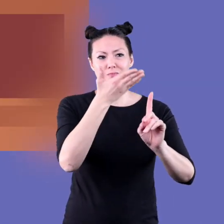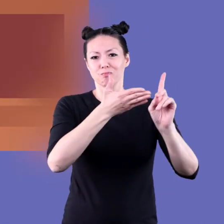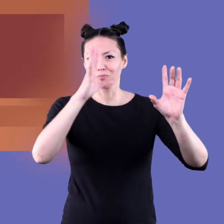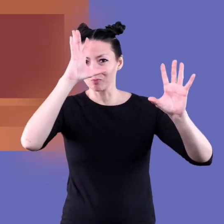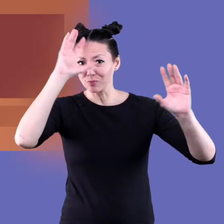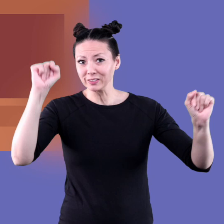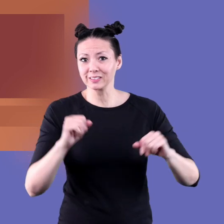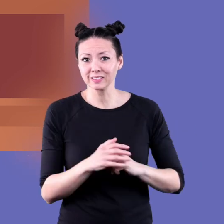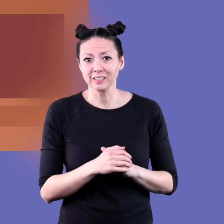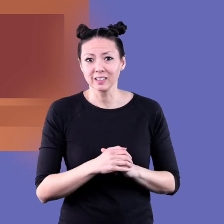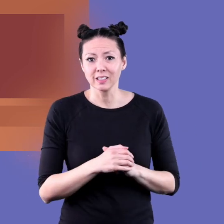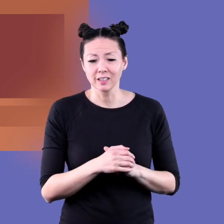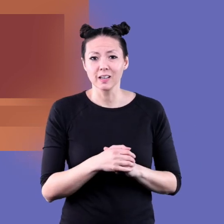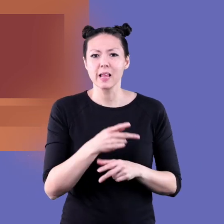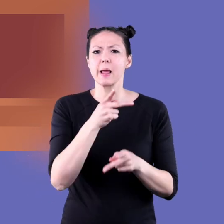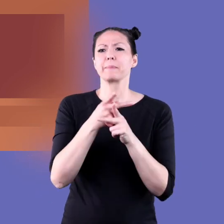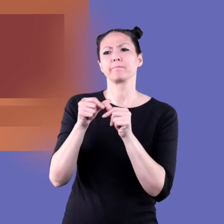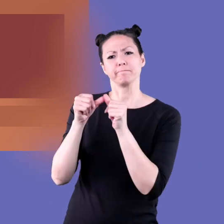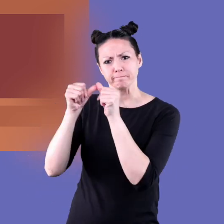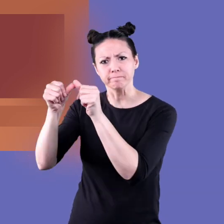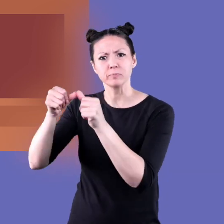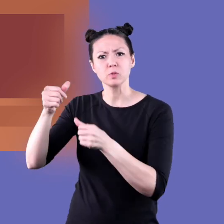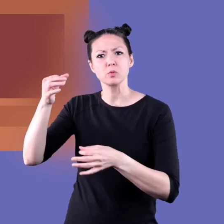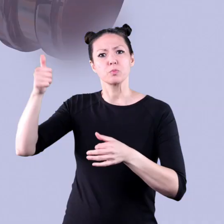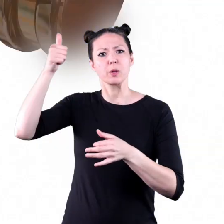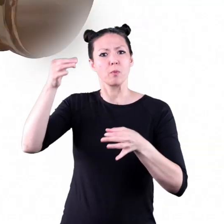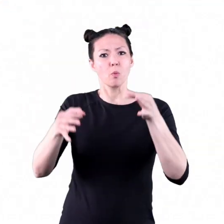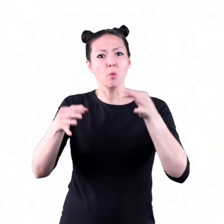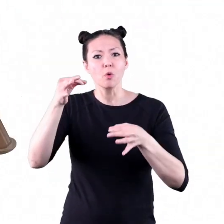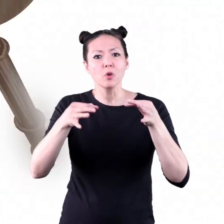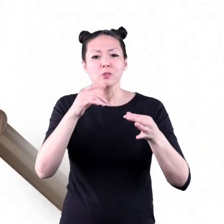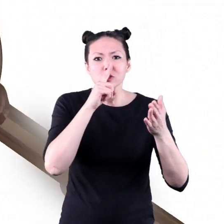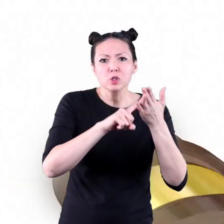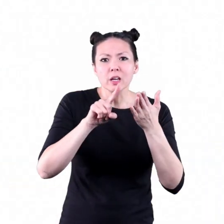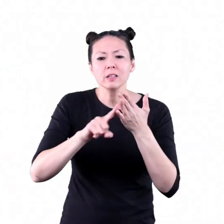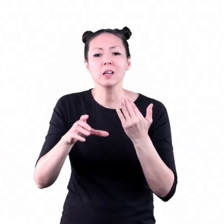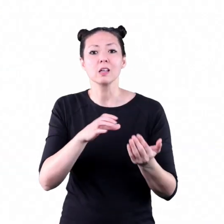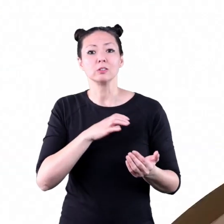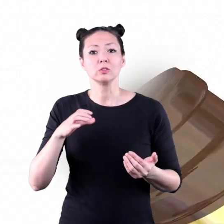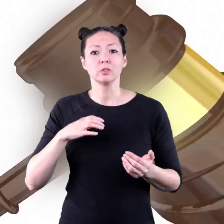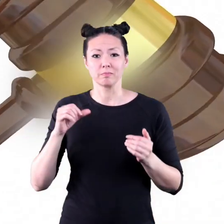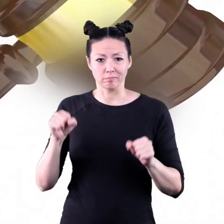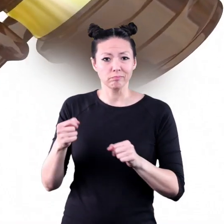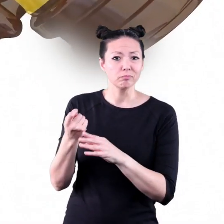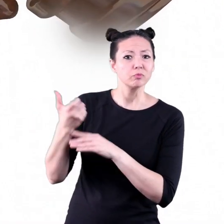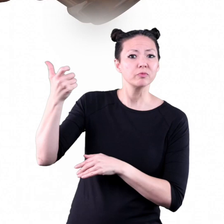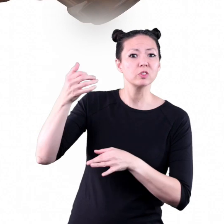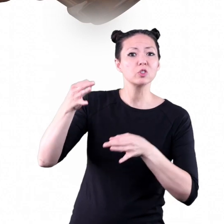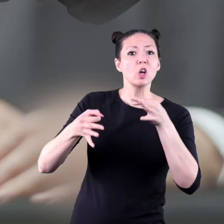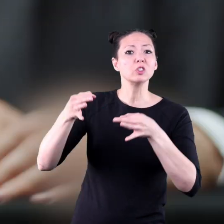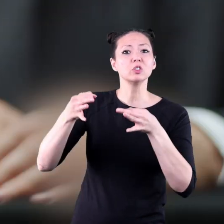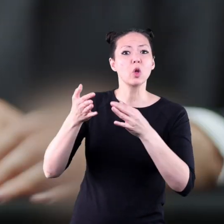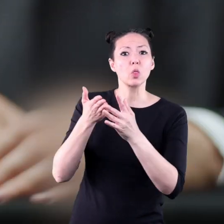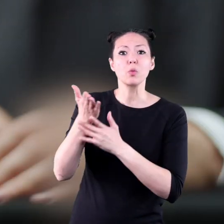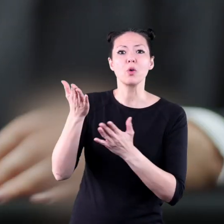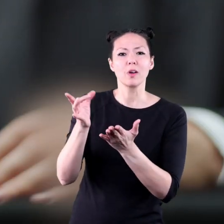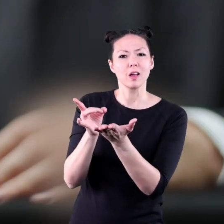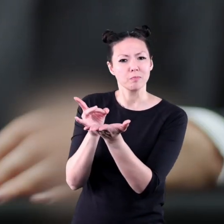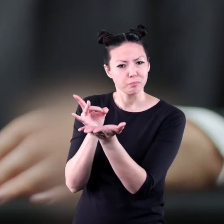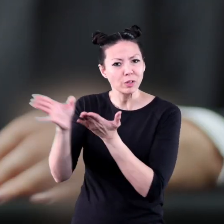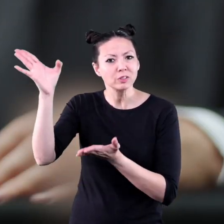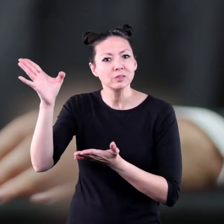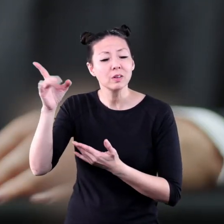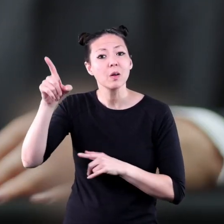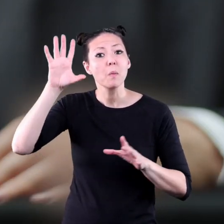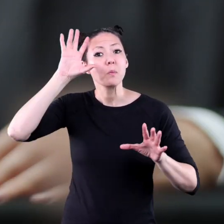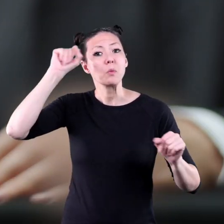keep the Supreme Court or the judicial branch in check, Congress may remove judges through impeachment. The president can then